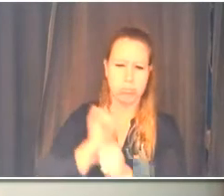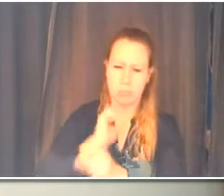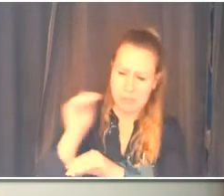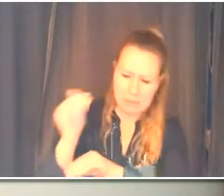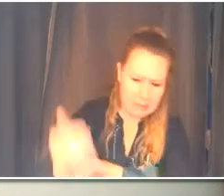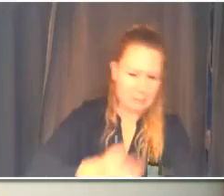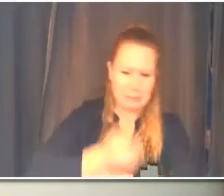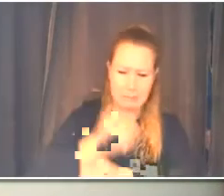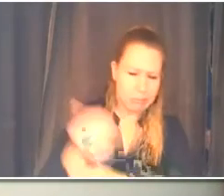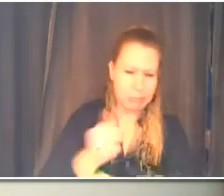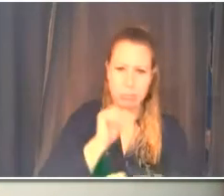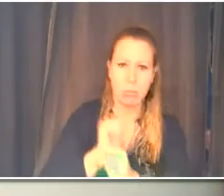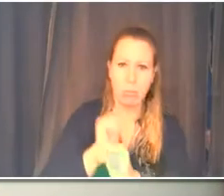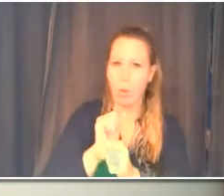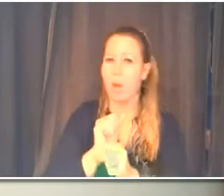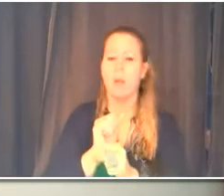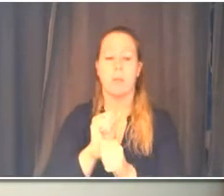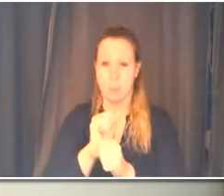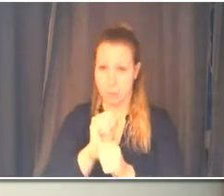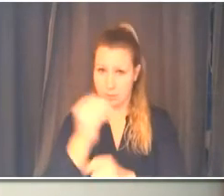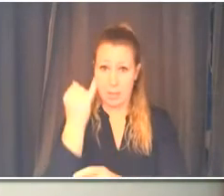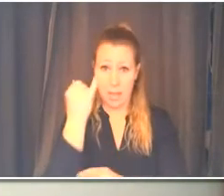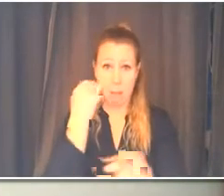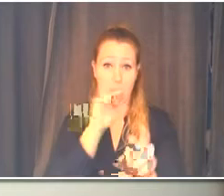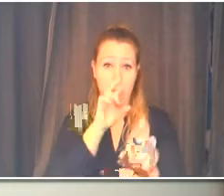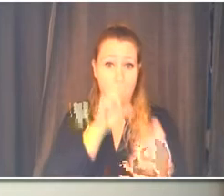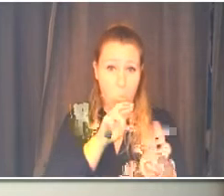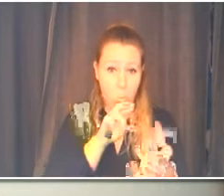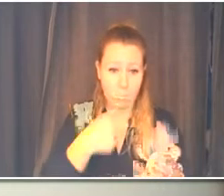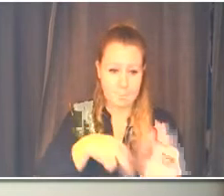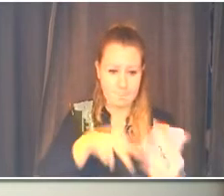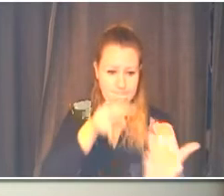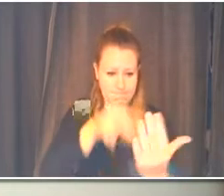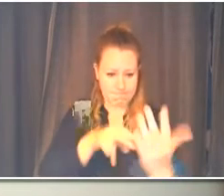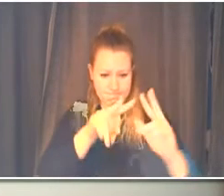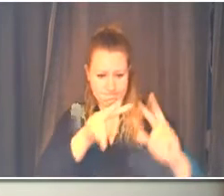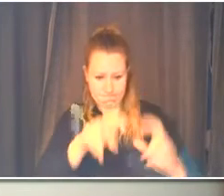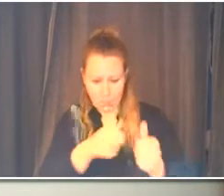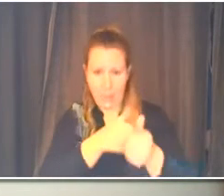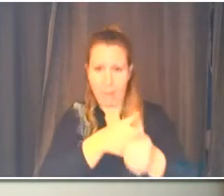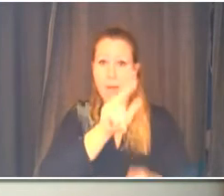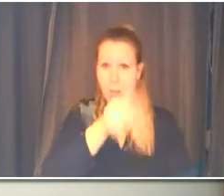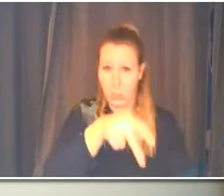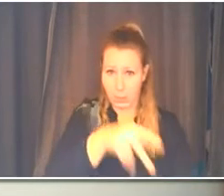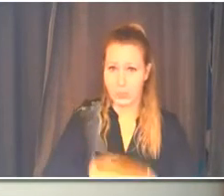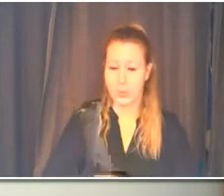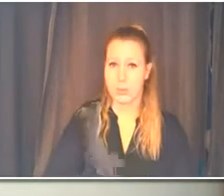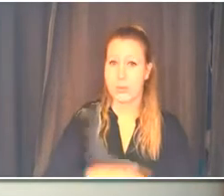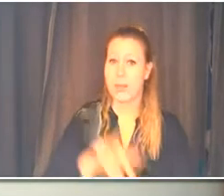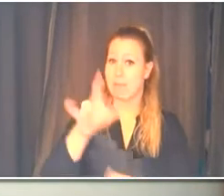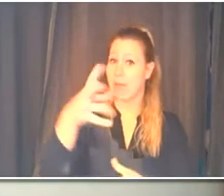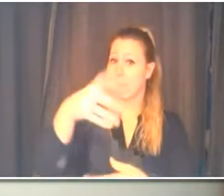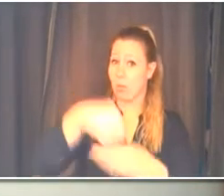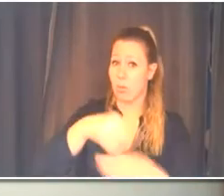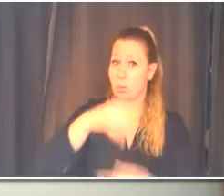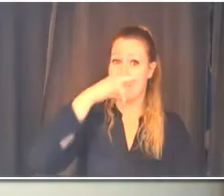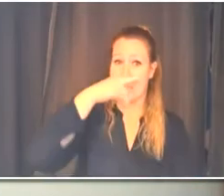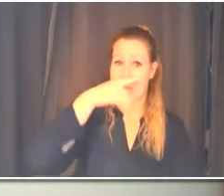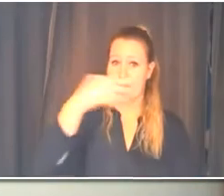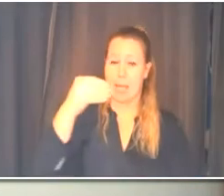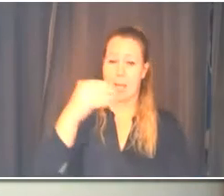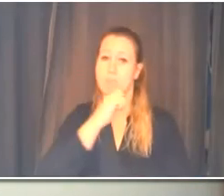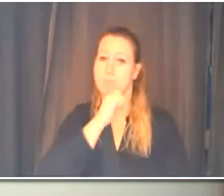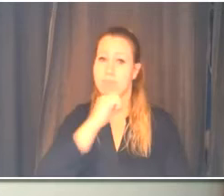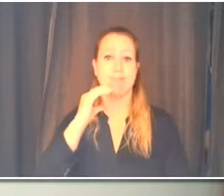safe I cannot stress enough that those who are in need of assistance should reach out to the NPD the NPD is continuing to respond to